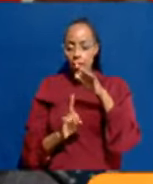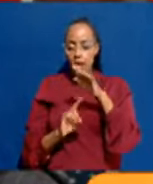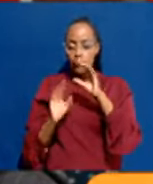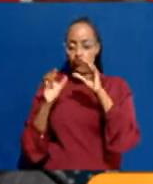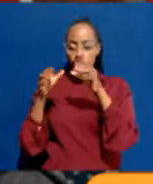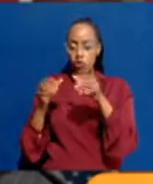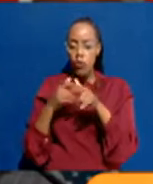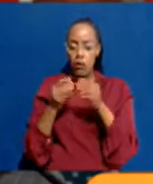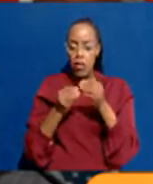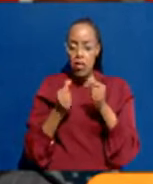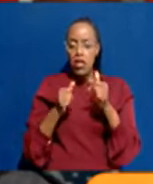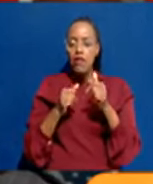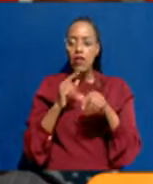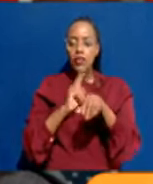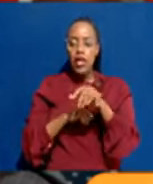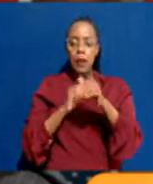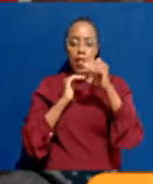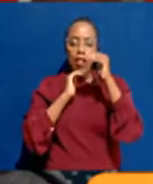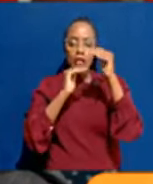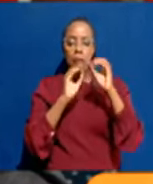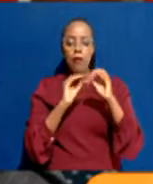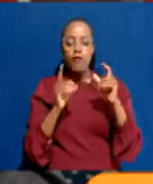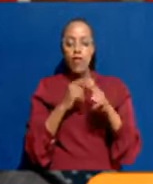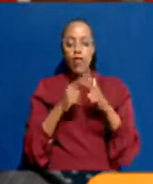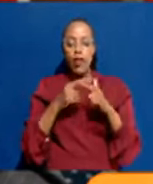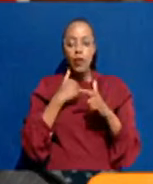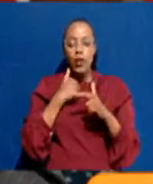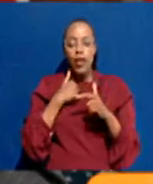limit, then there will be a vacuum.